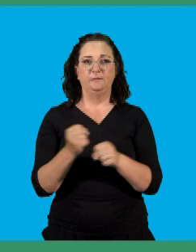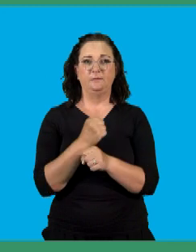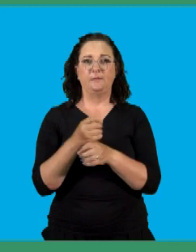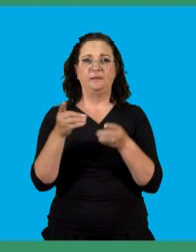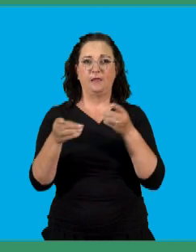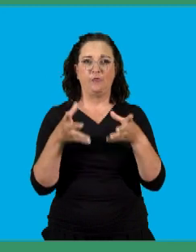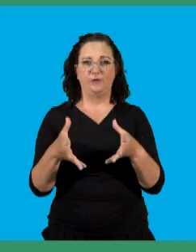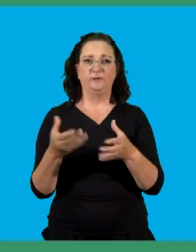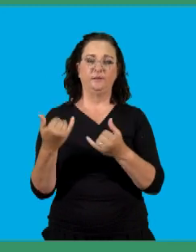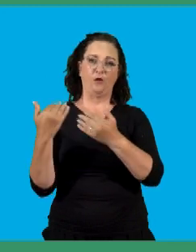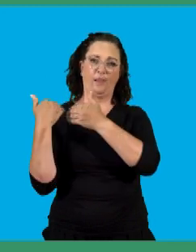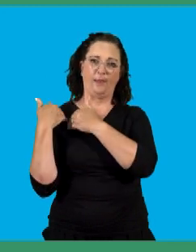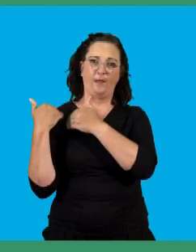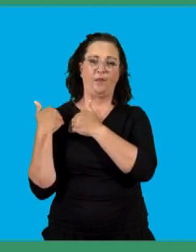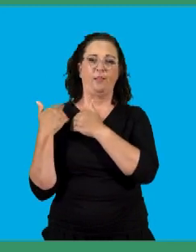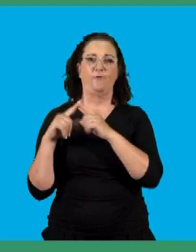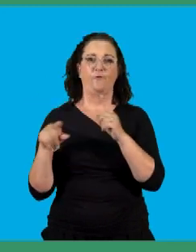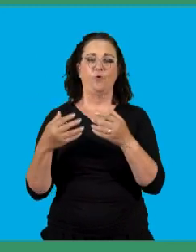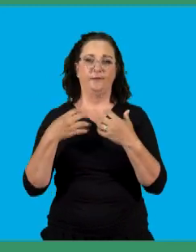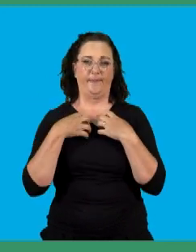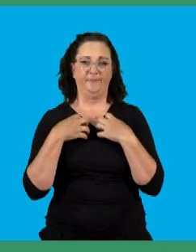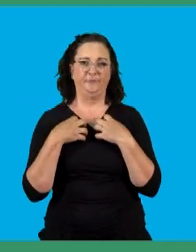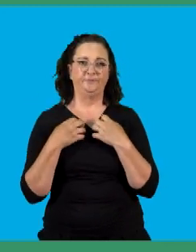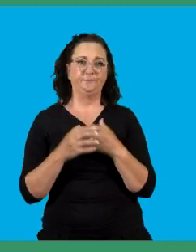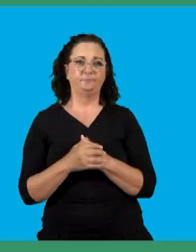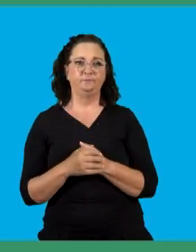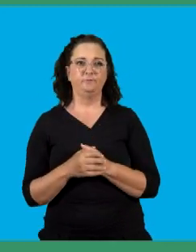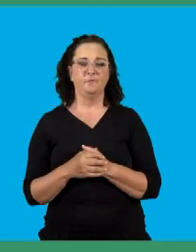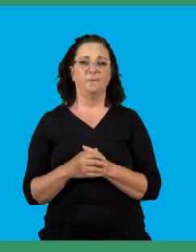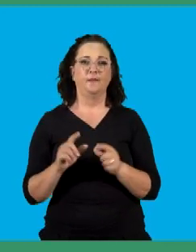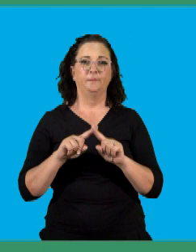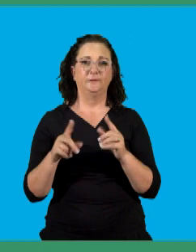debts of the business. Then the question says,